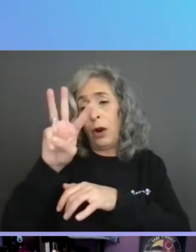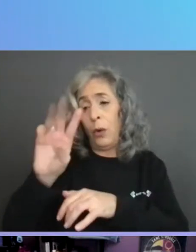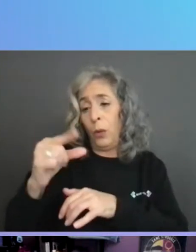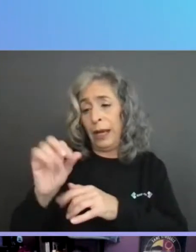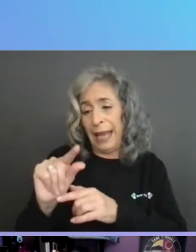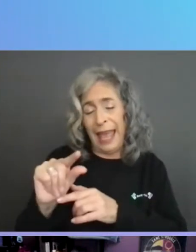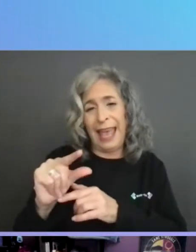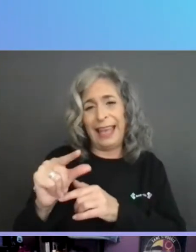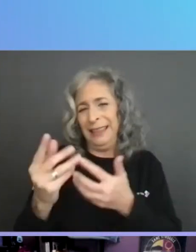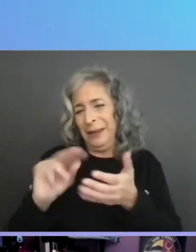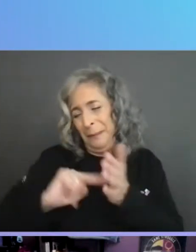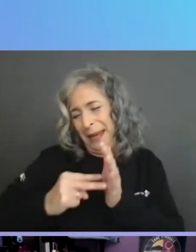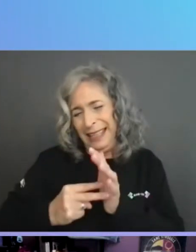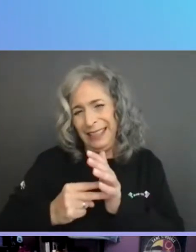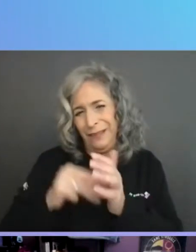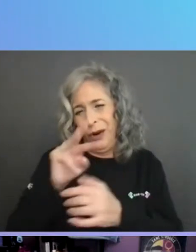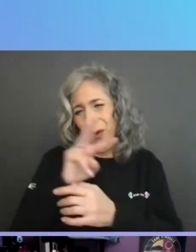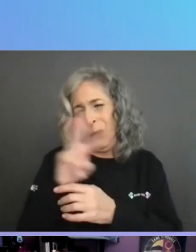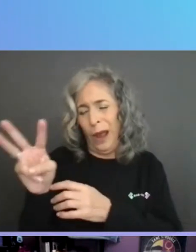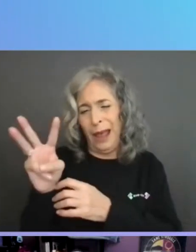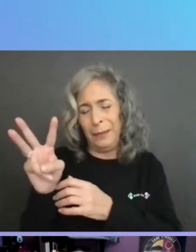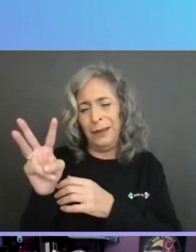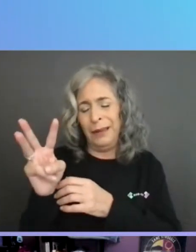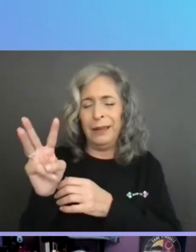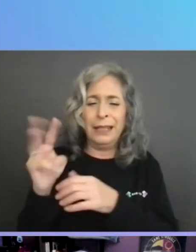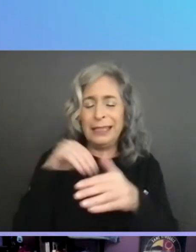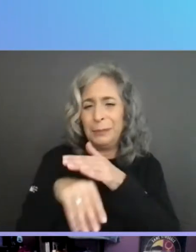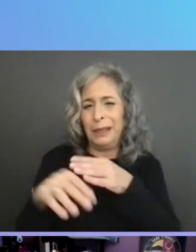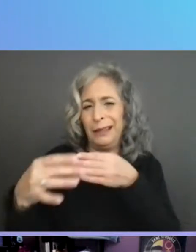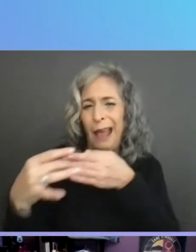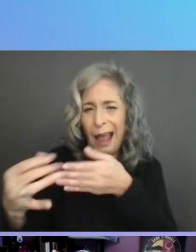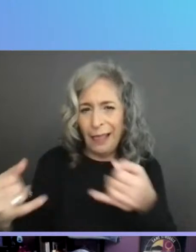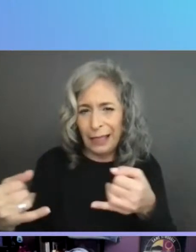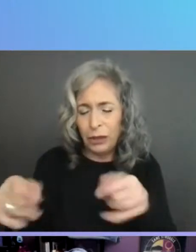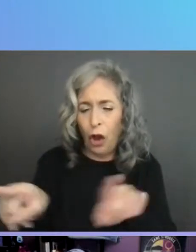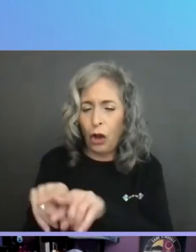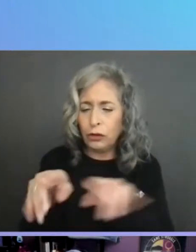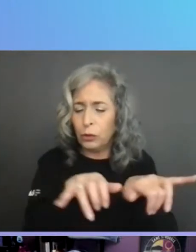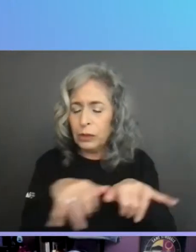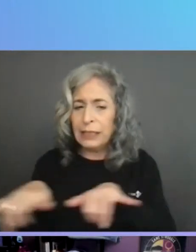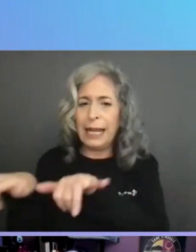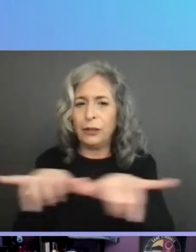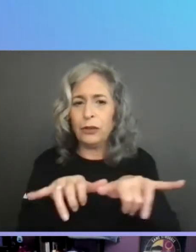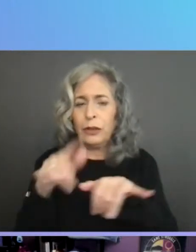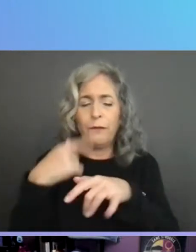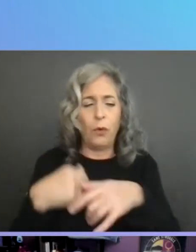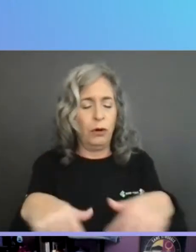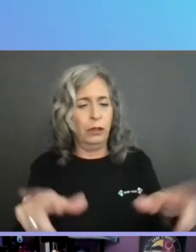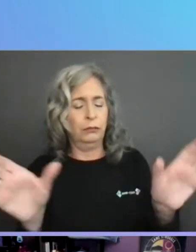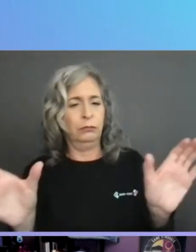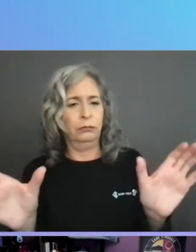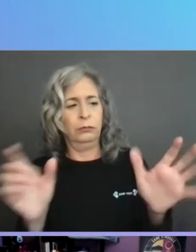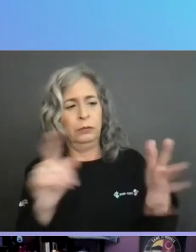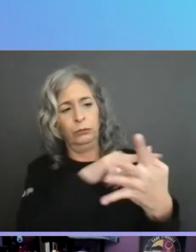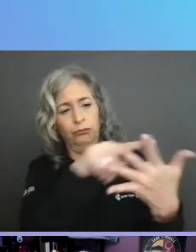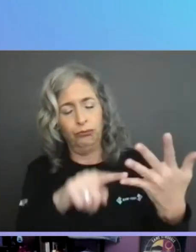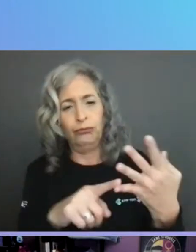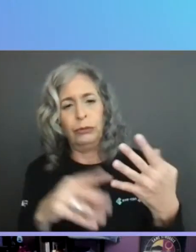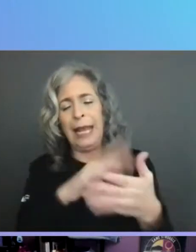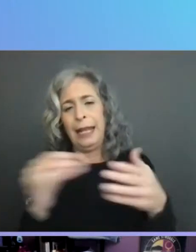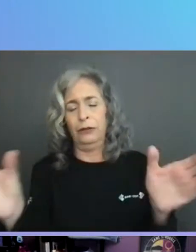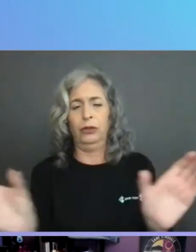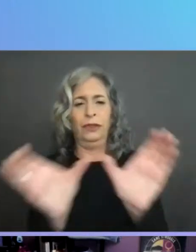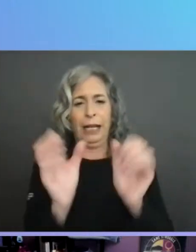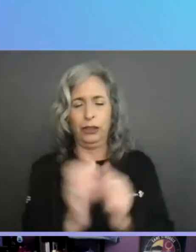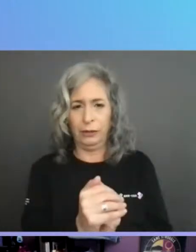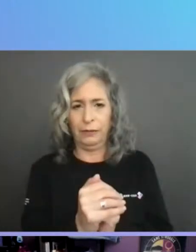means for web content accessibility guidelines, there are also standards for credentialing and certification. And so these